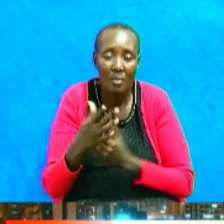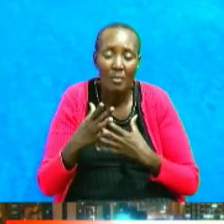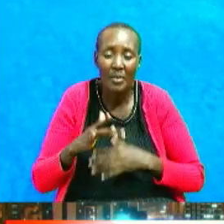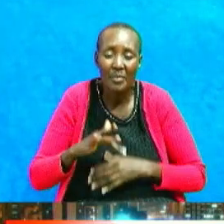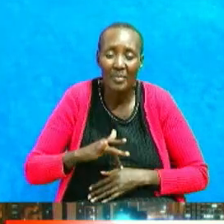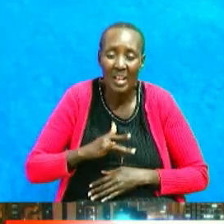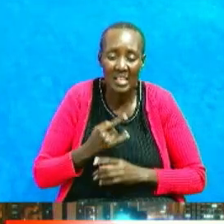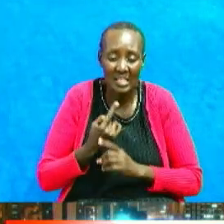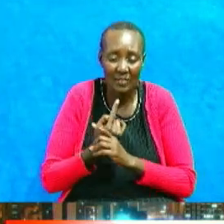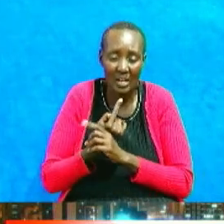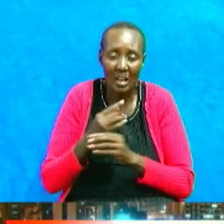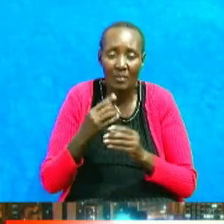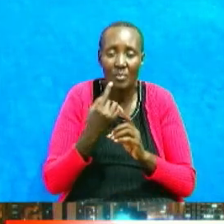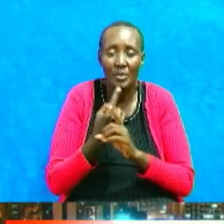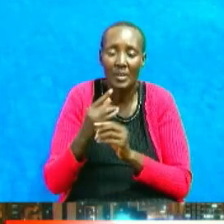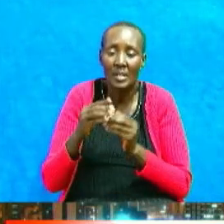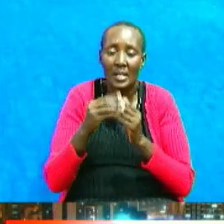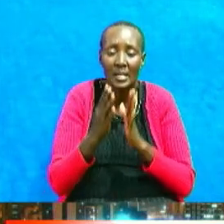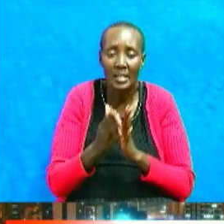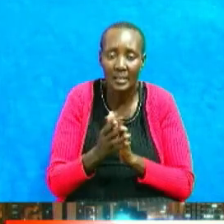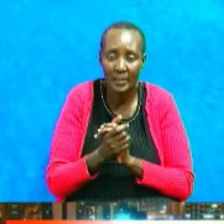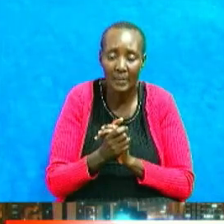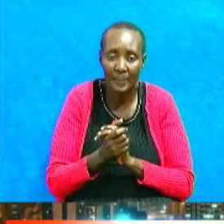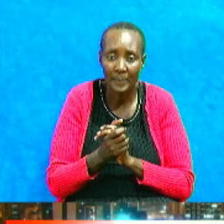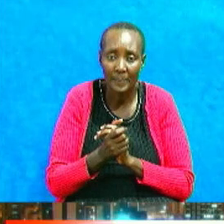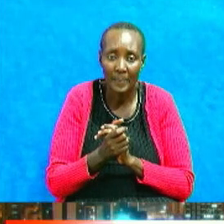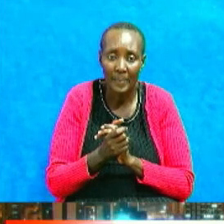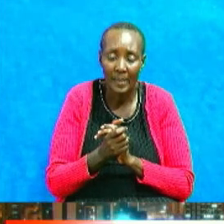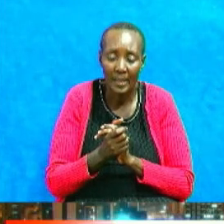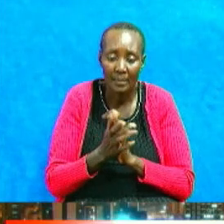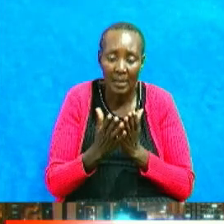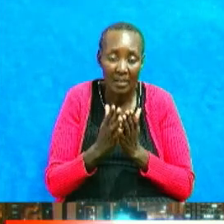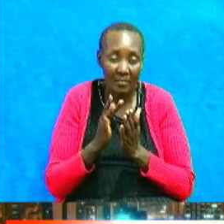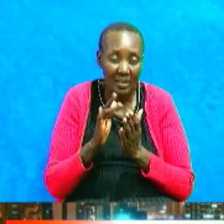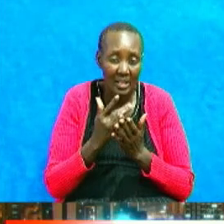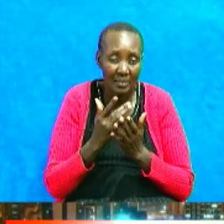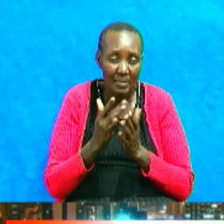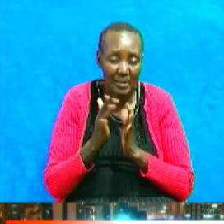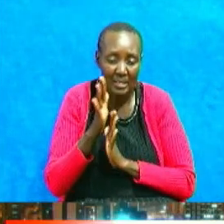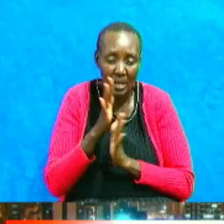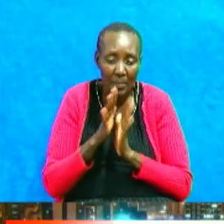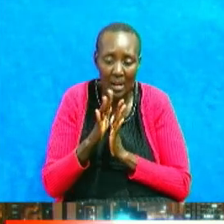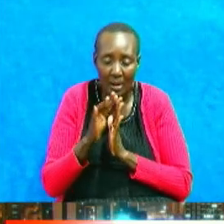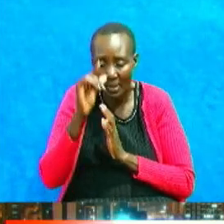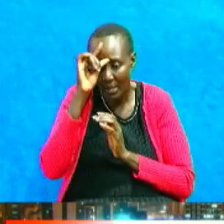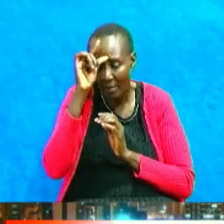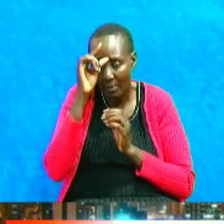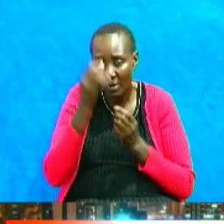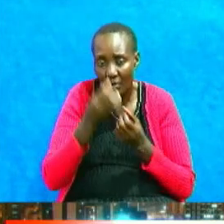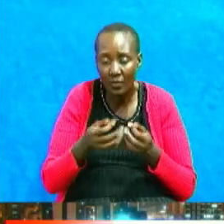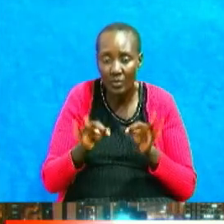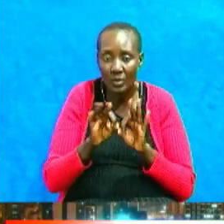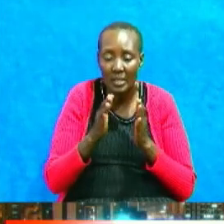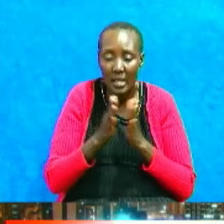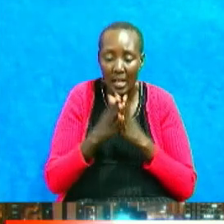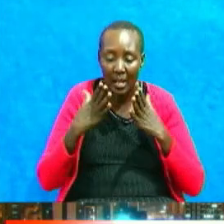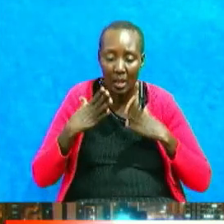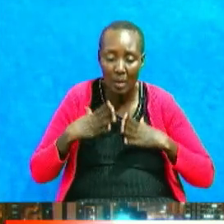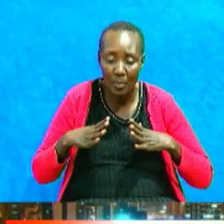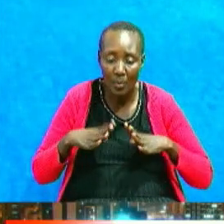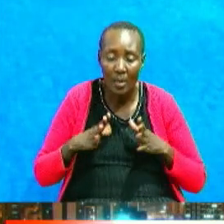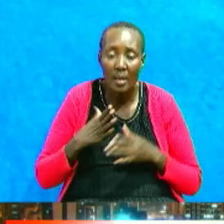kwa viongozi mbalimbali. It is clear that there is a conspiracy between the government officials and people who